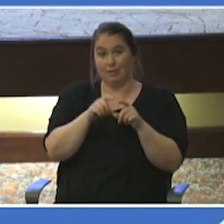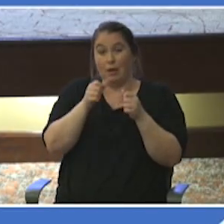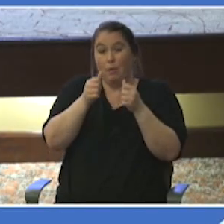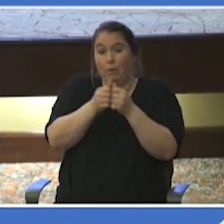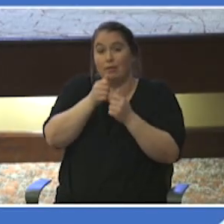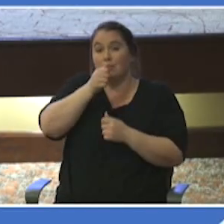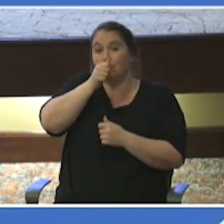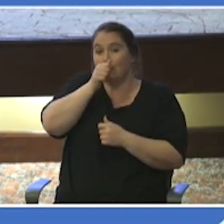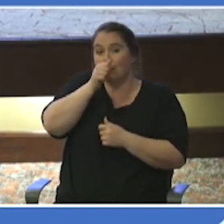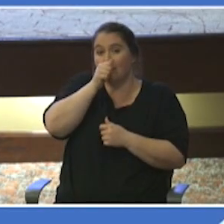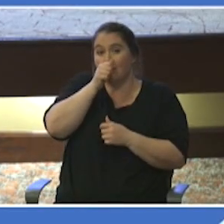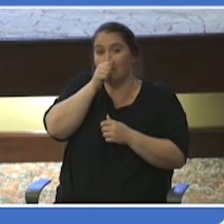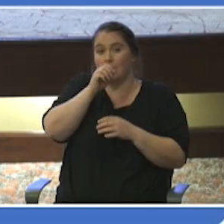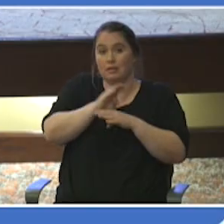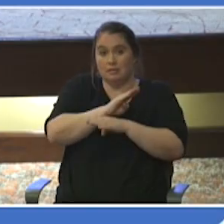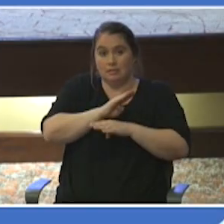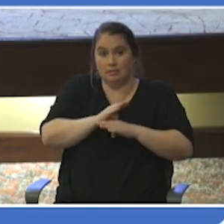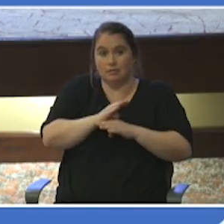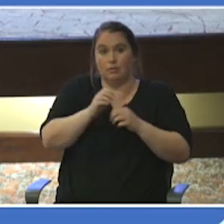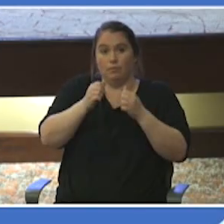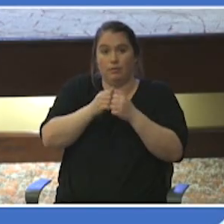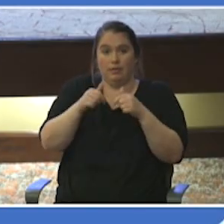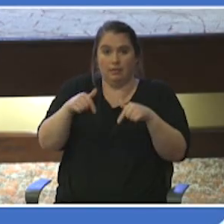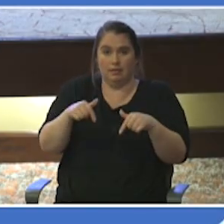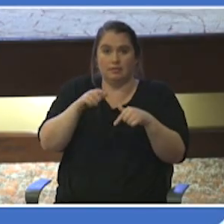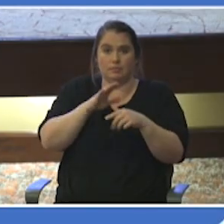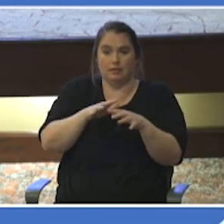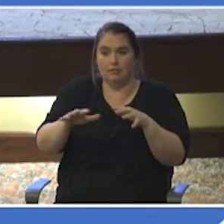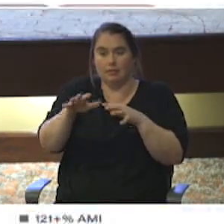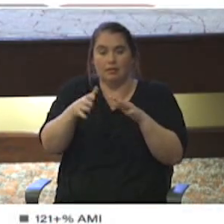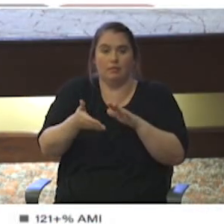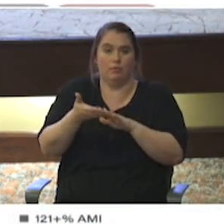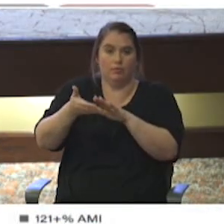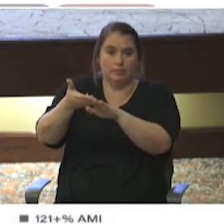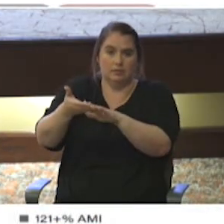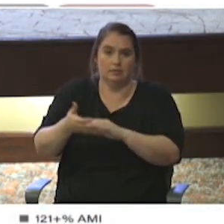entities for the development of these land and improvements.